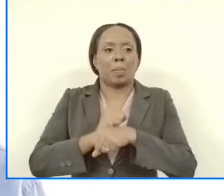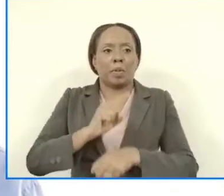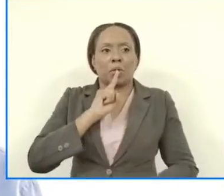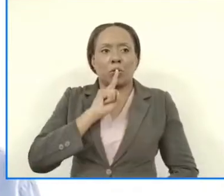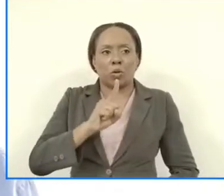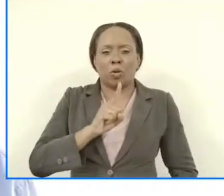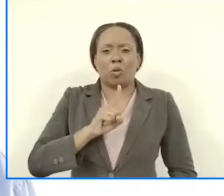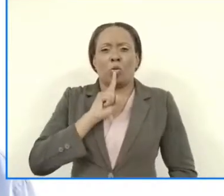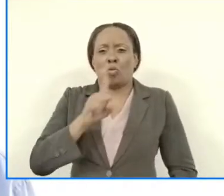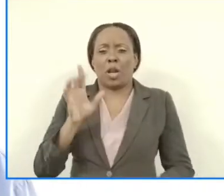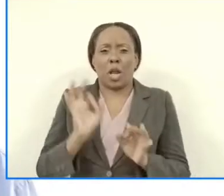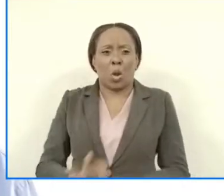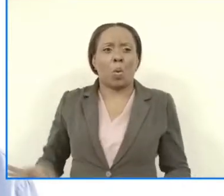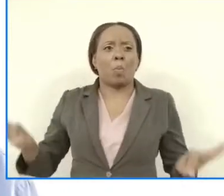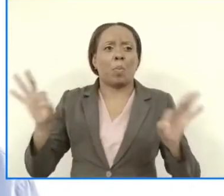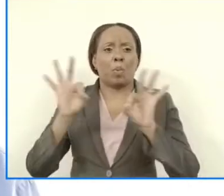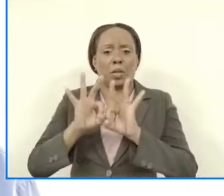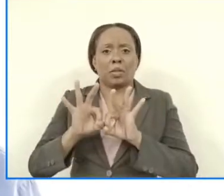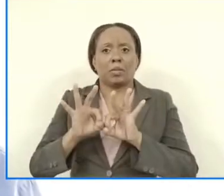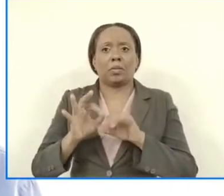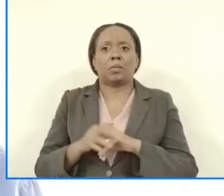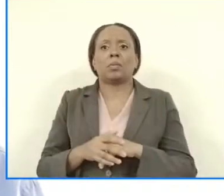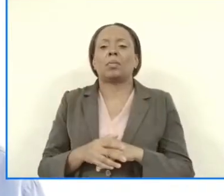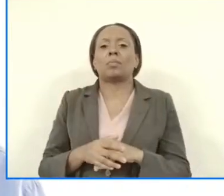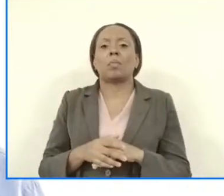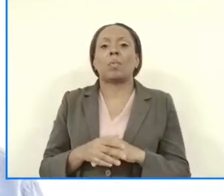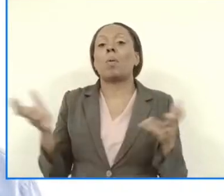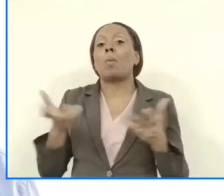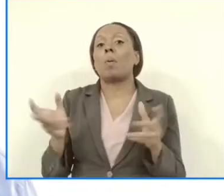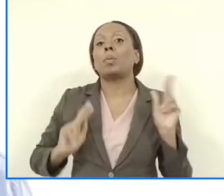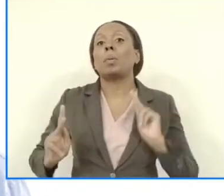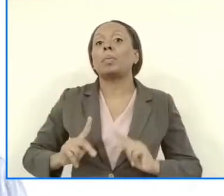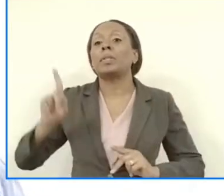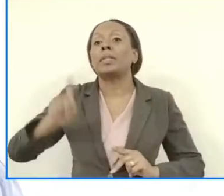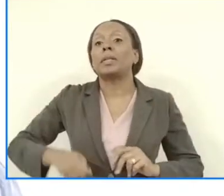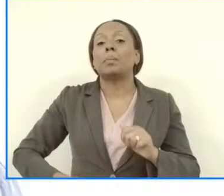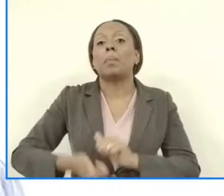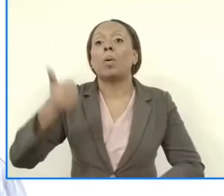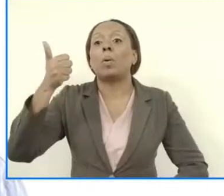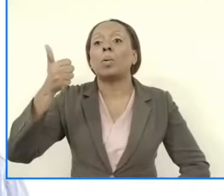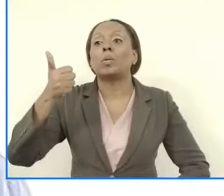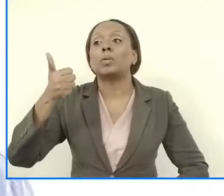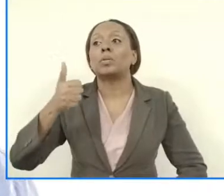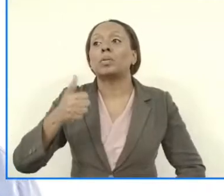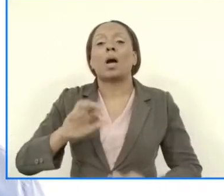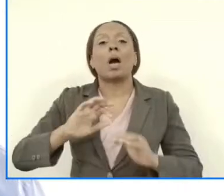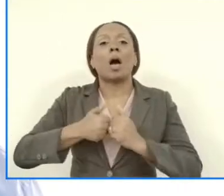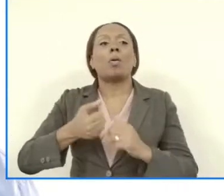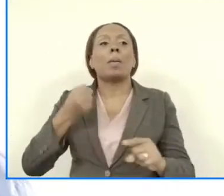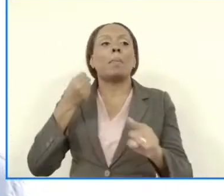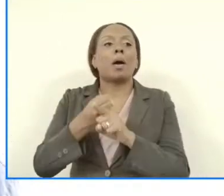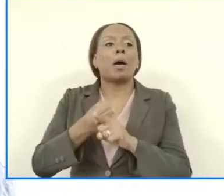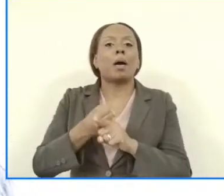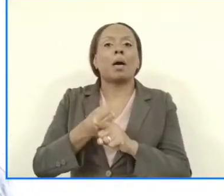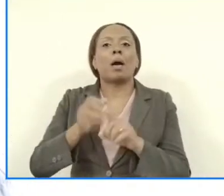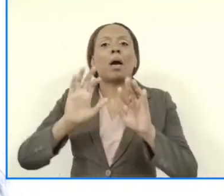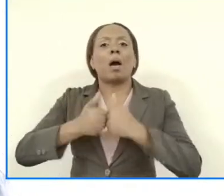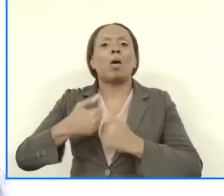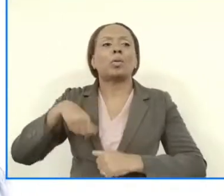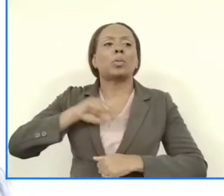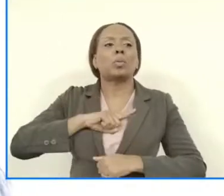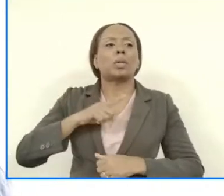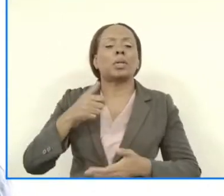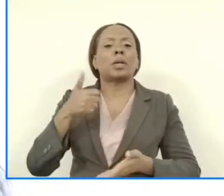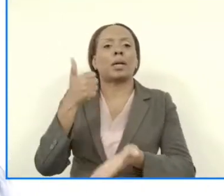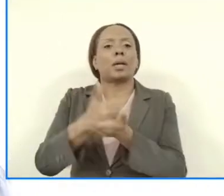also critical in that assessment is what are the needs of the persons who were most impacted, and how can we as a government best help